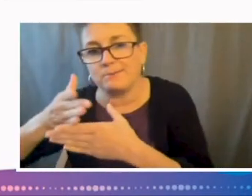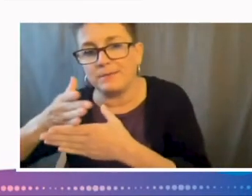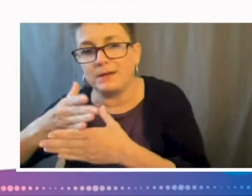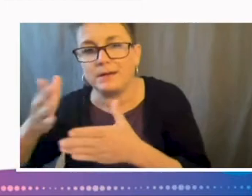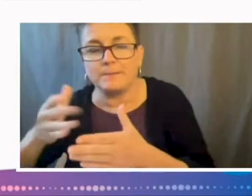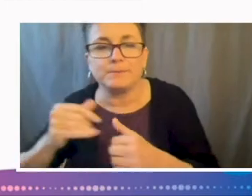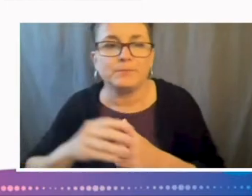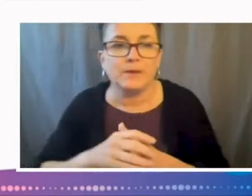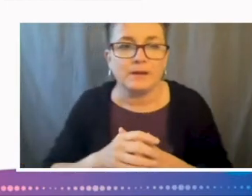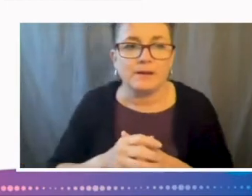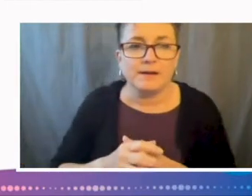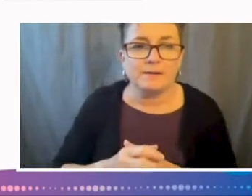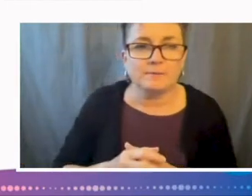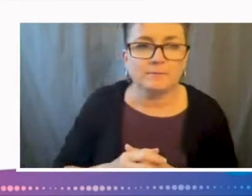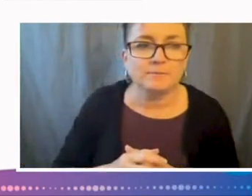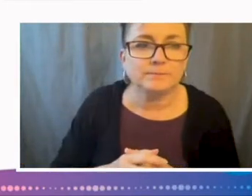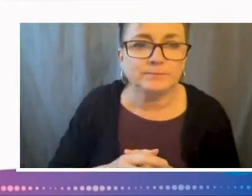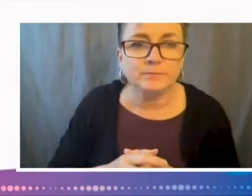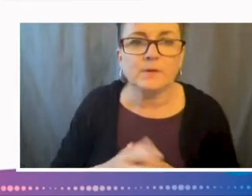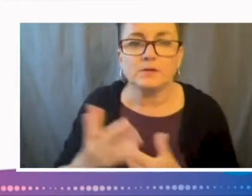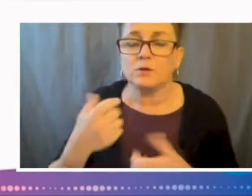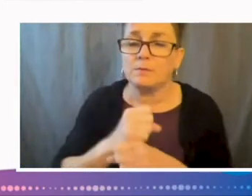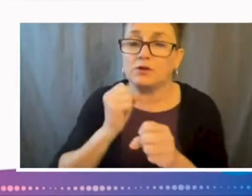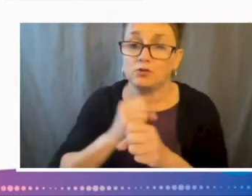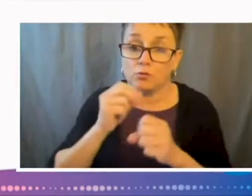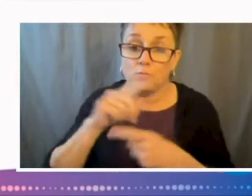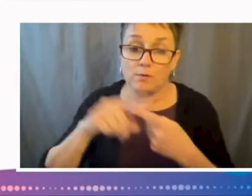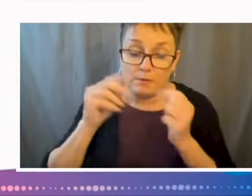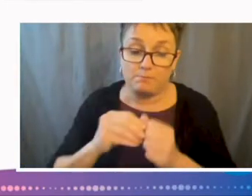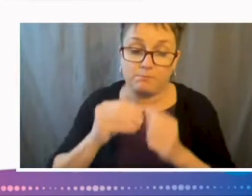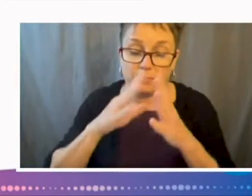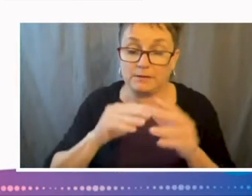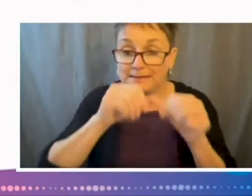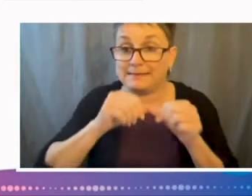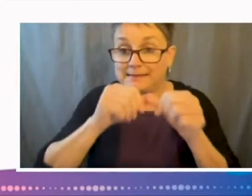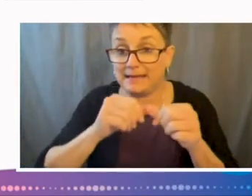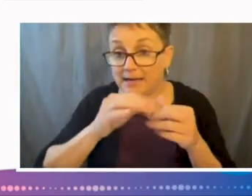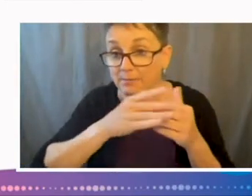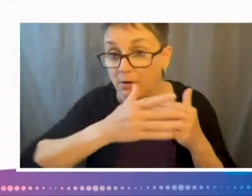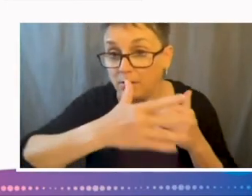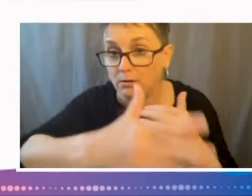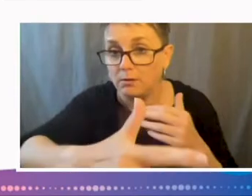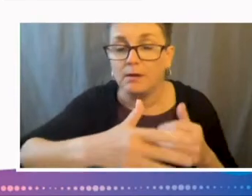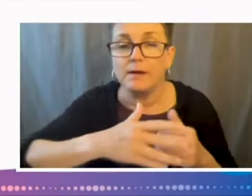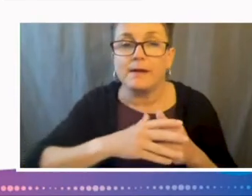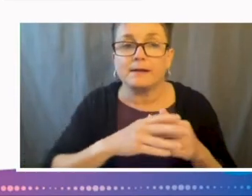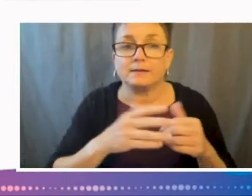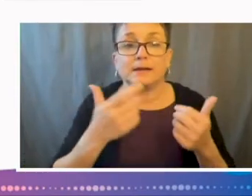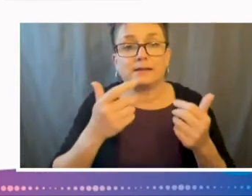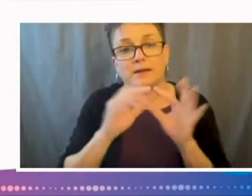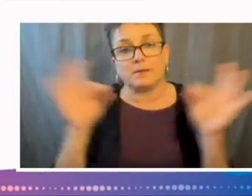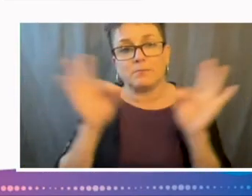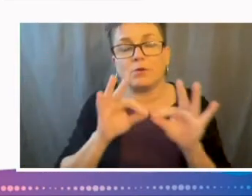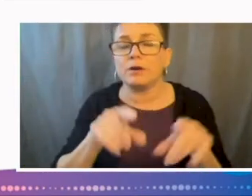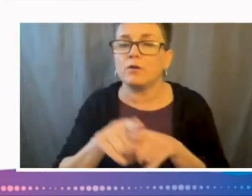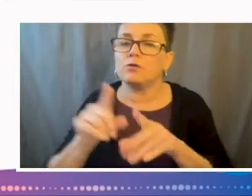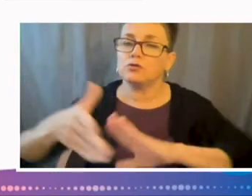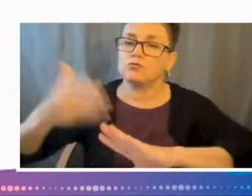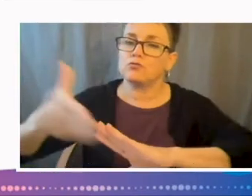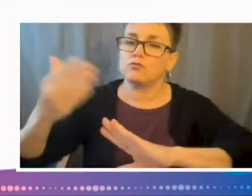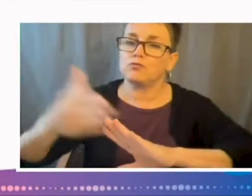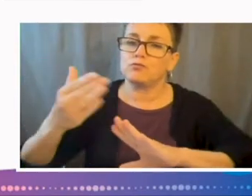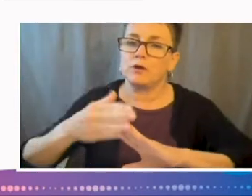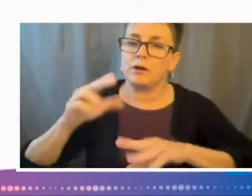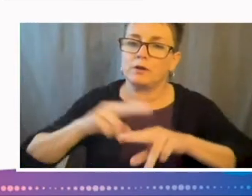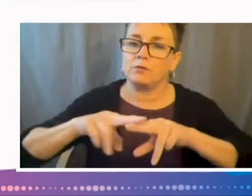our highest ranking bucket, right up there with the actual operation of the railroad when it comes to business performance